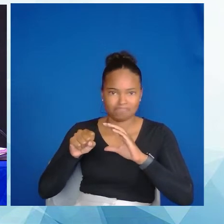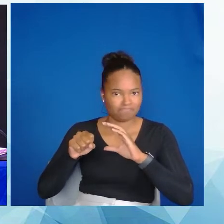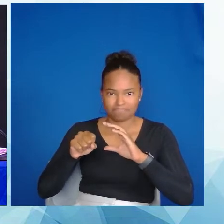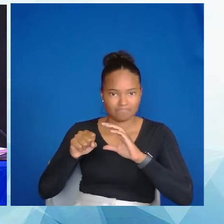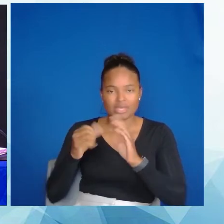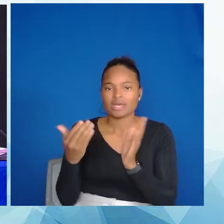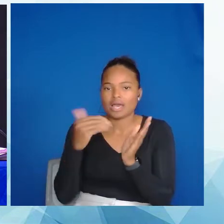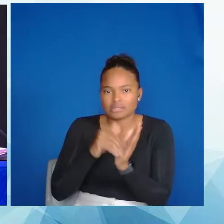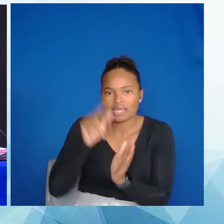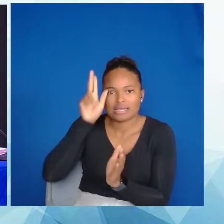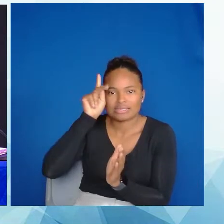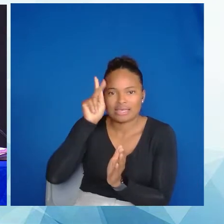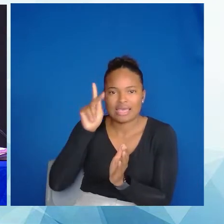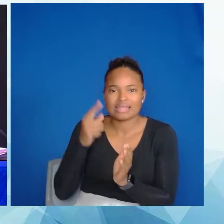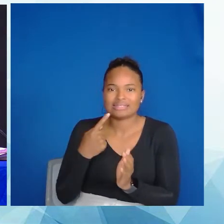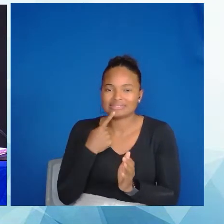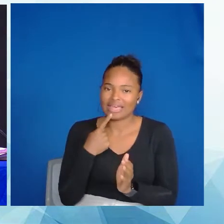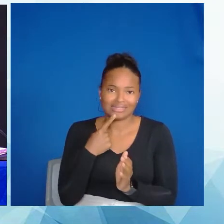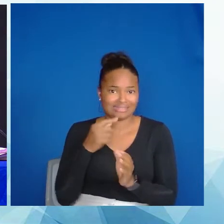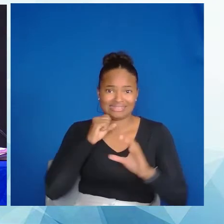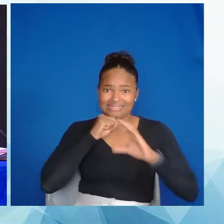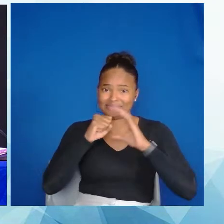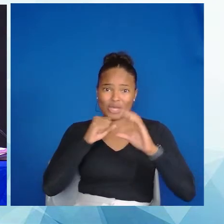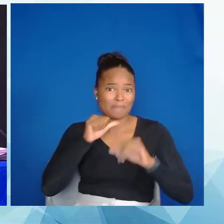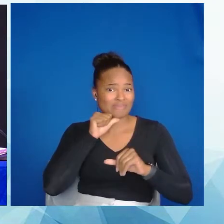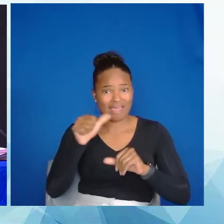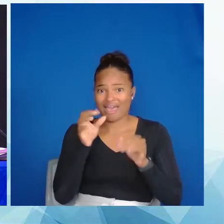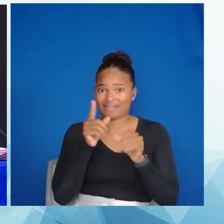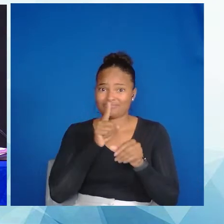Katie said, it is not a language.